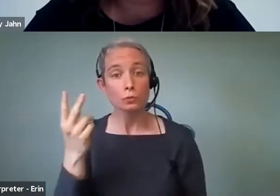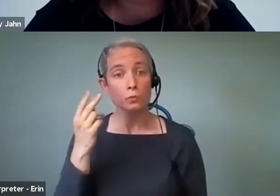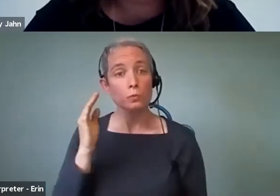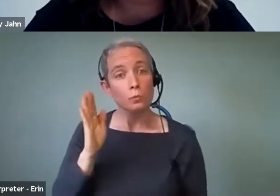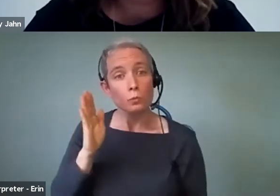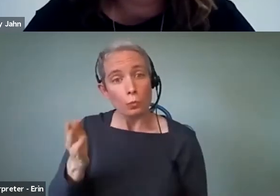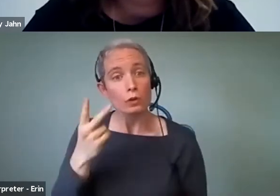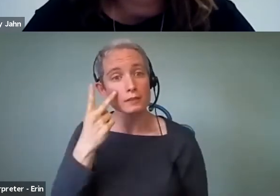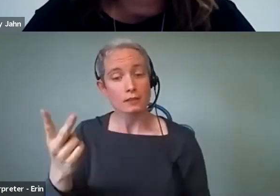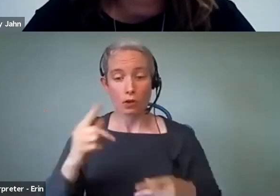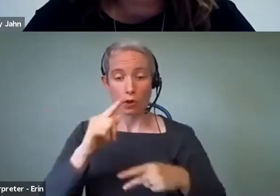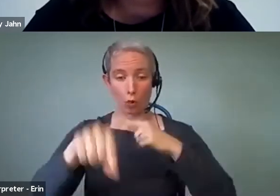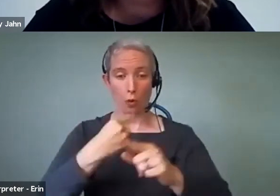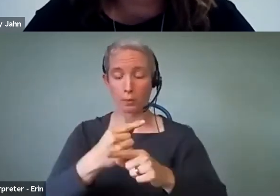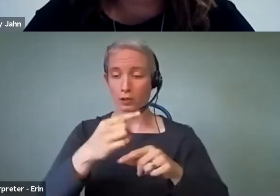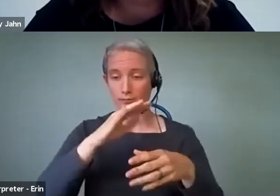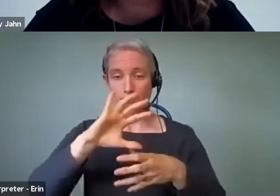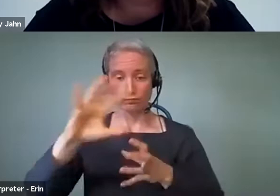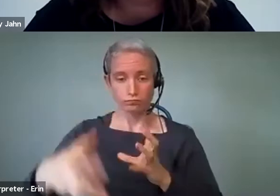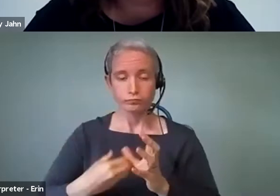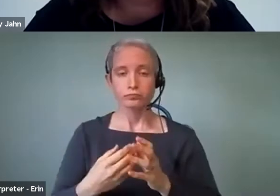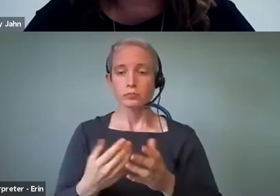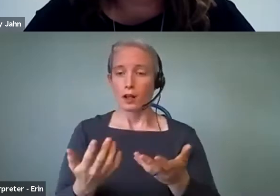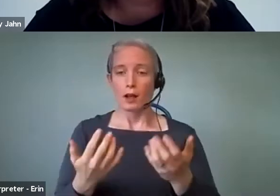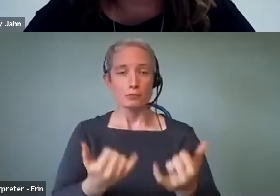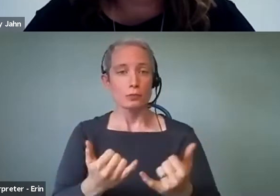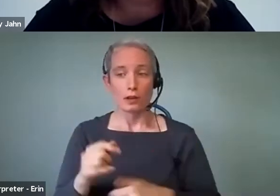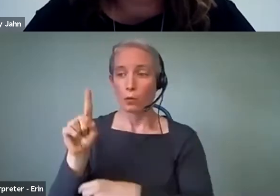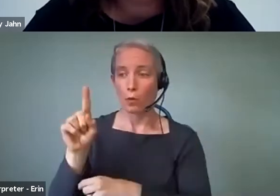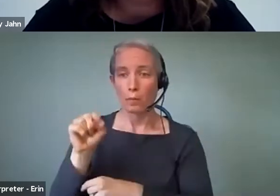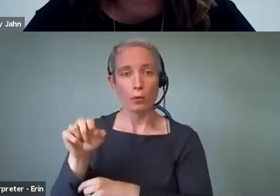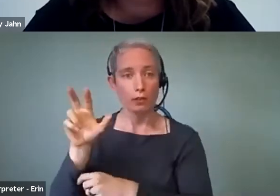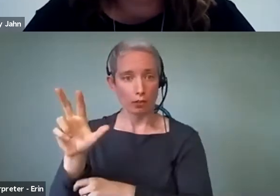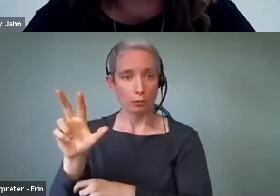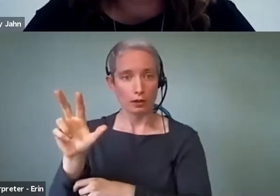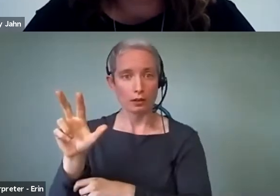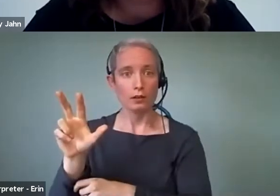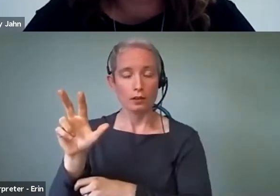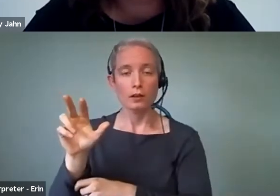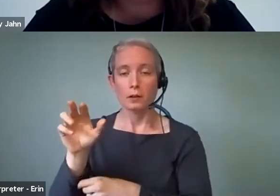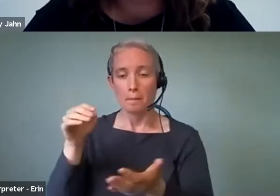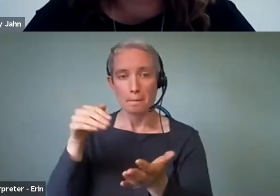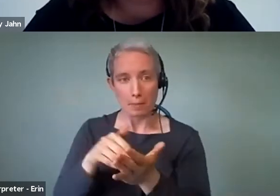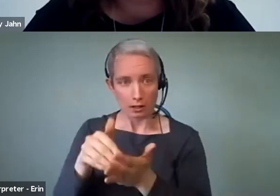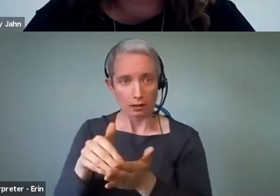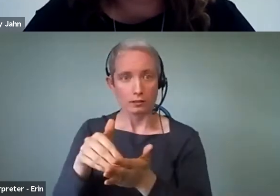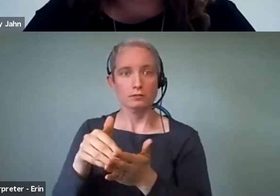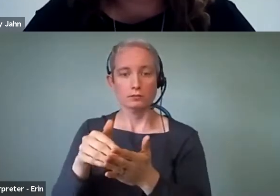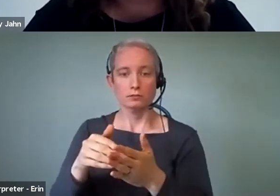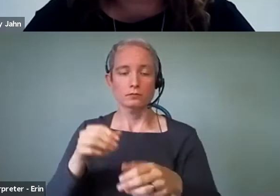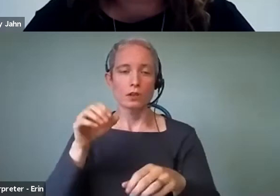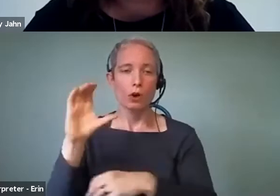globally, we have about 1.2, 1.3 million co-working spaces. That's probably going to go up in the next few years up to